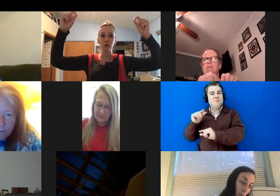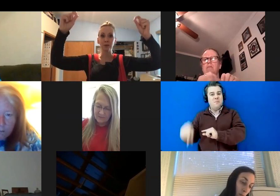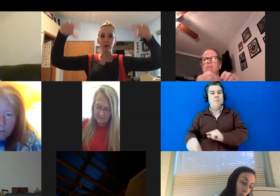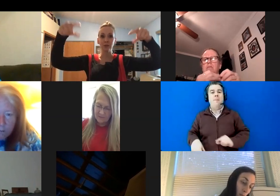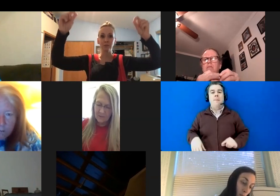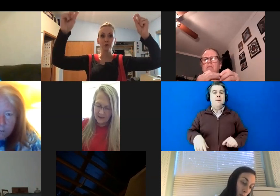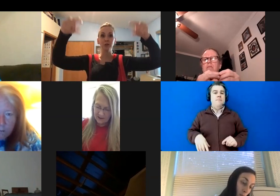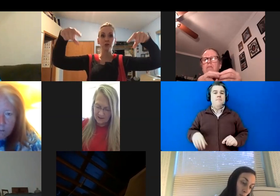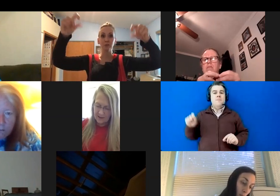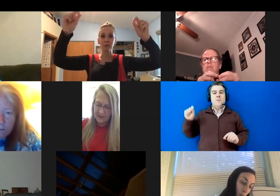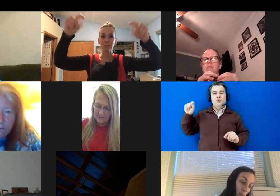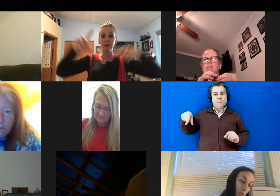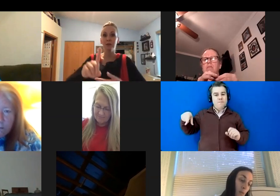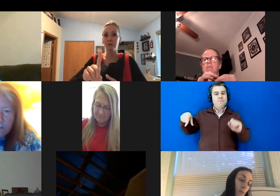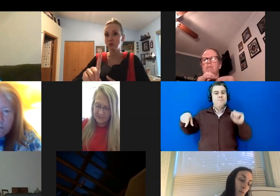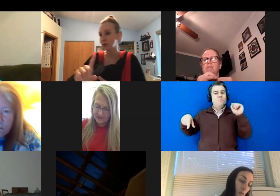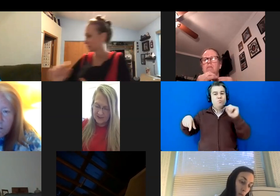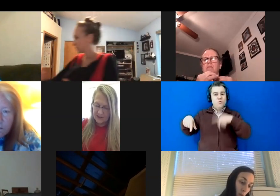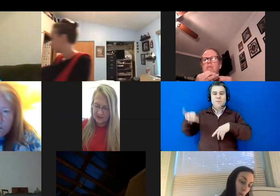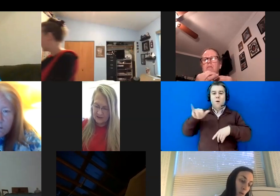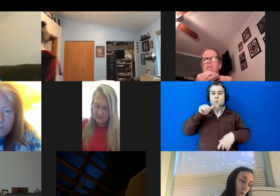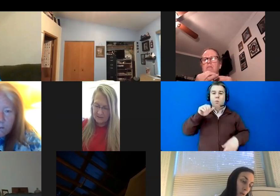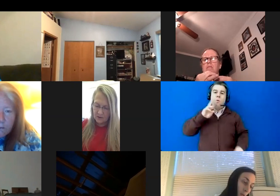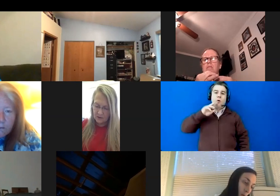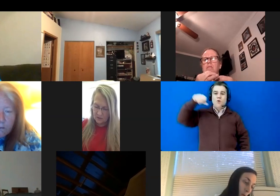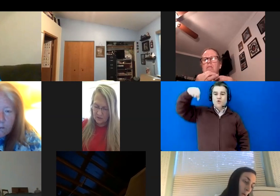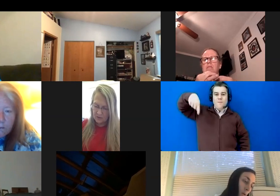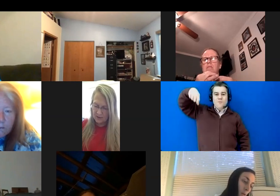on dripping on them. You're gonna drip on them. Give me 2 seconds.